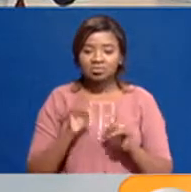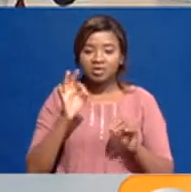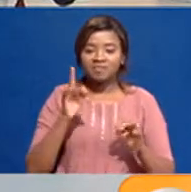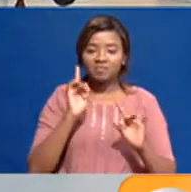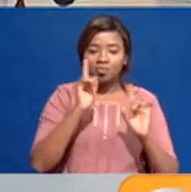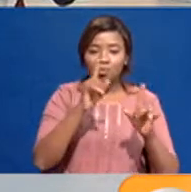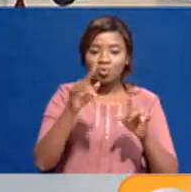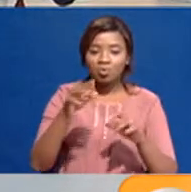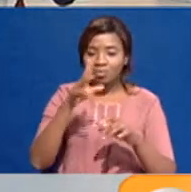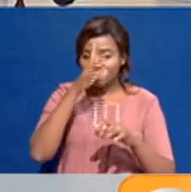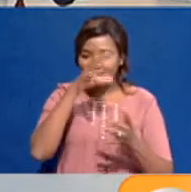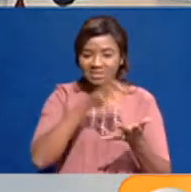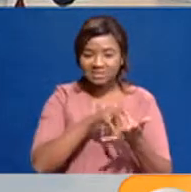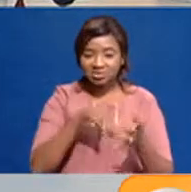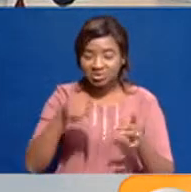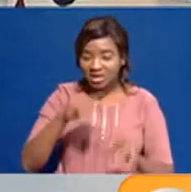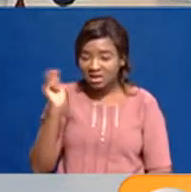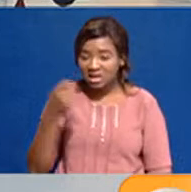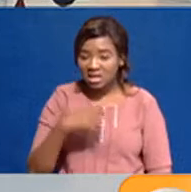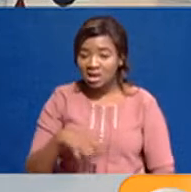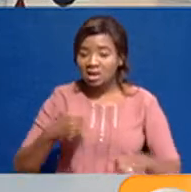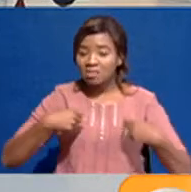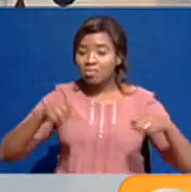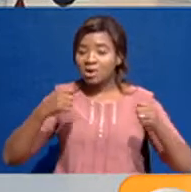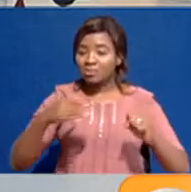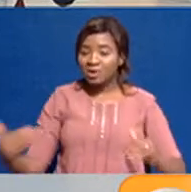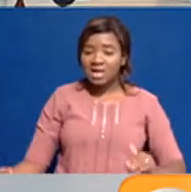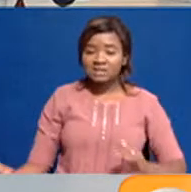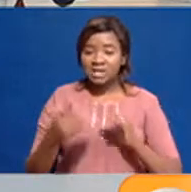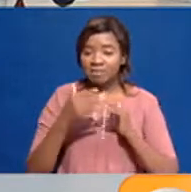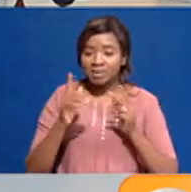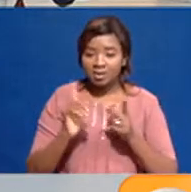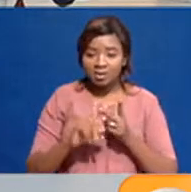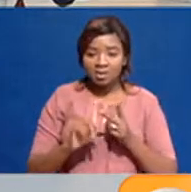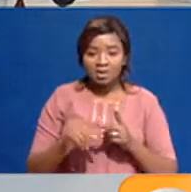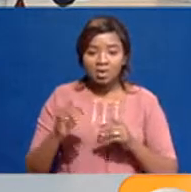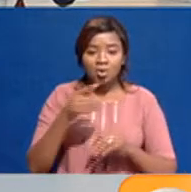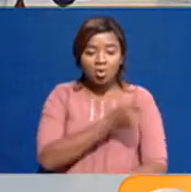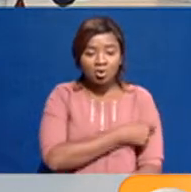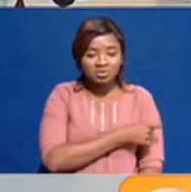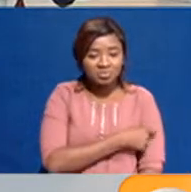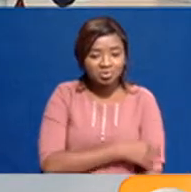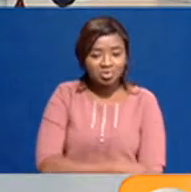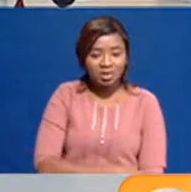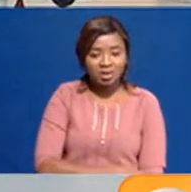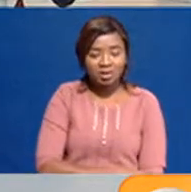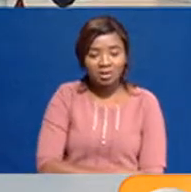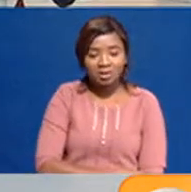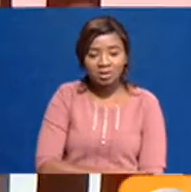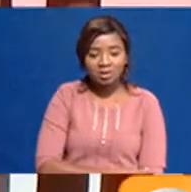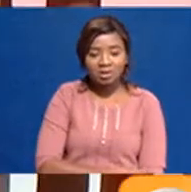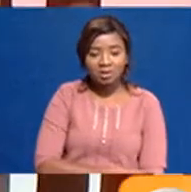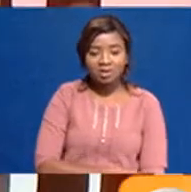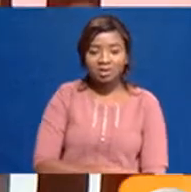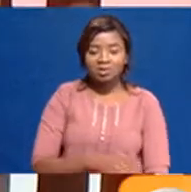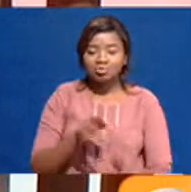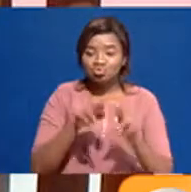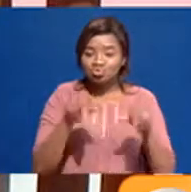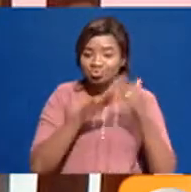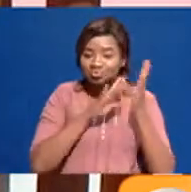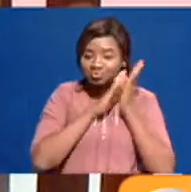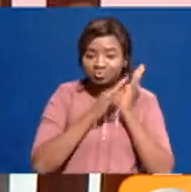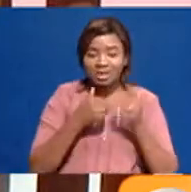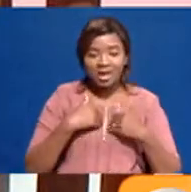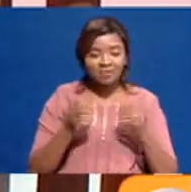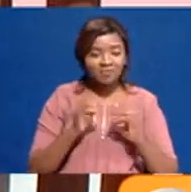the motorcycles. Look at the hospitals. We have to get wards for those people because of